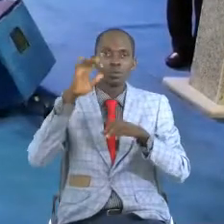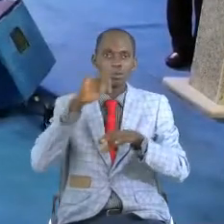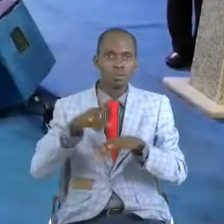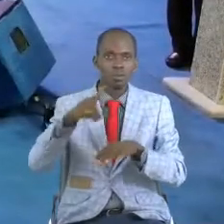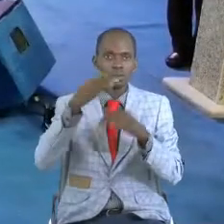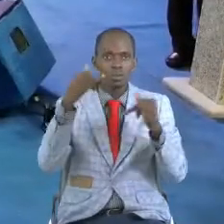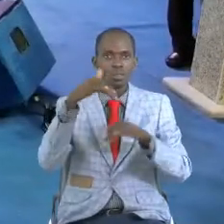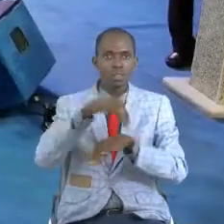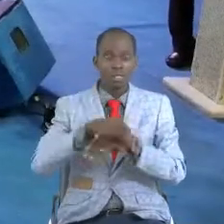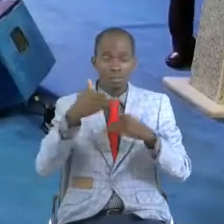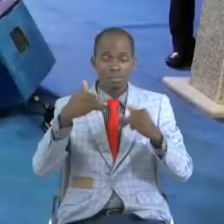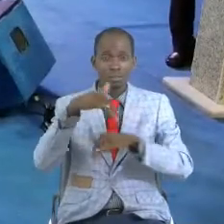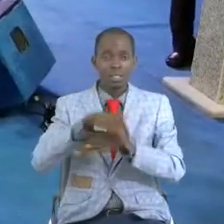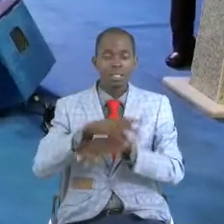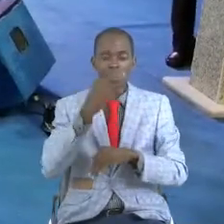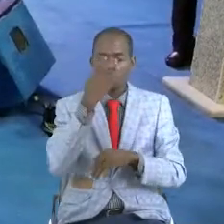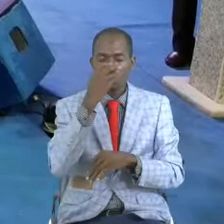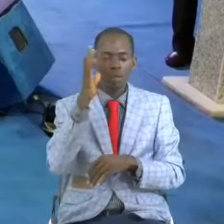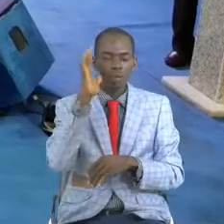will see.